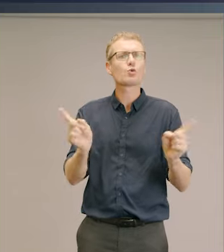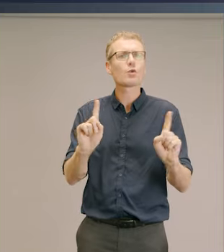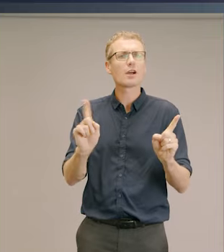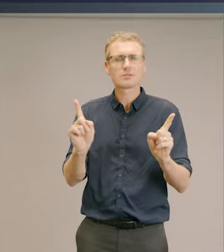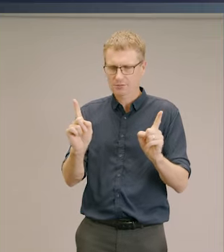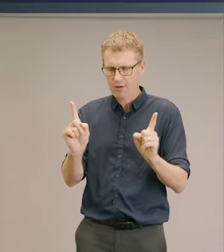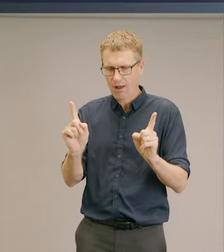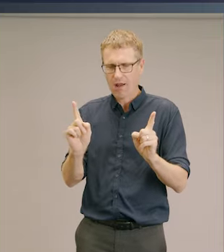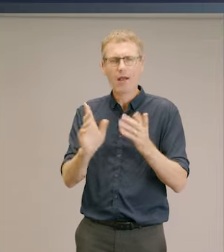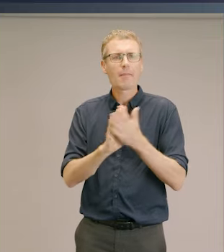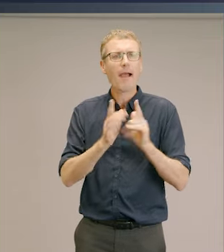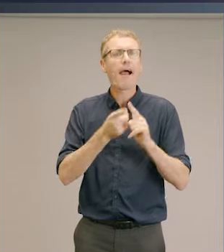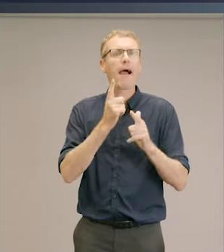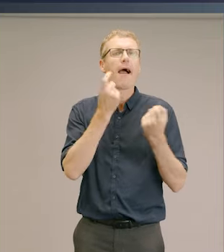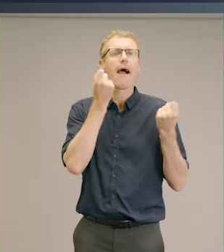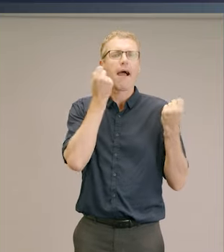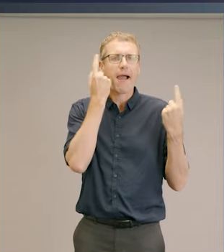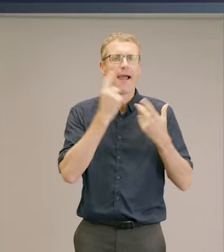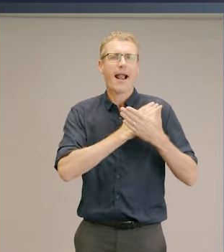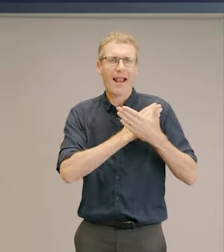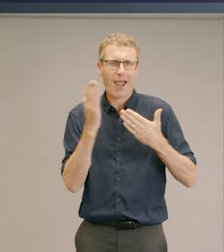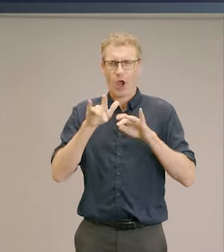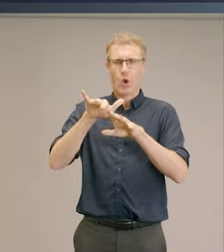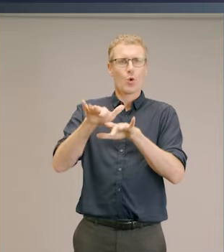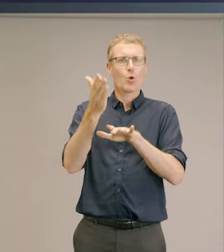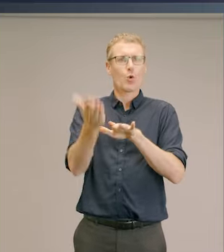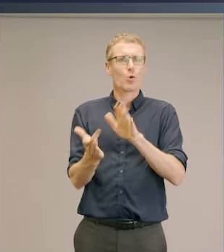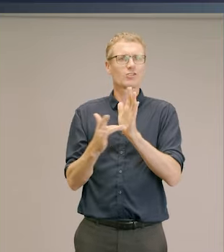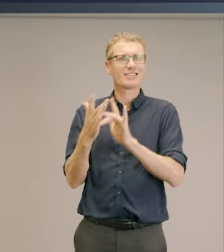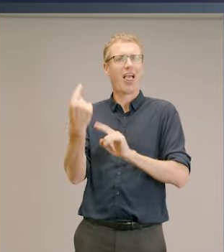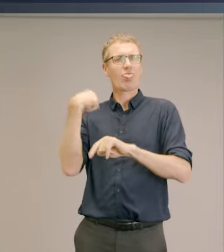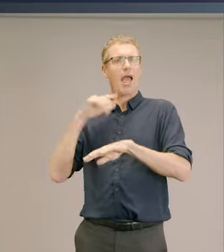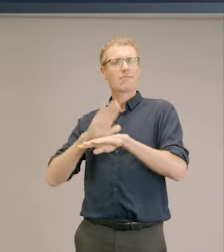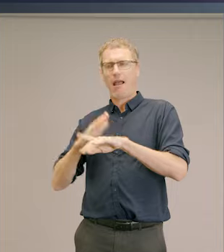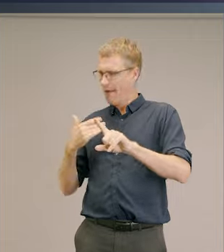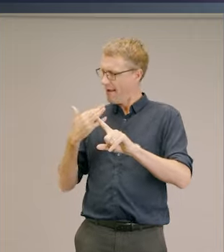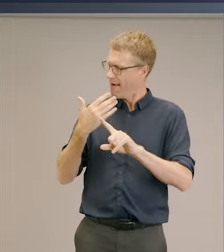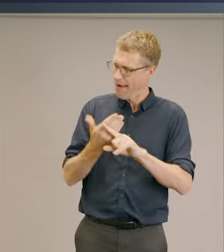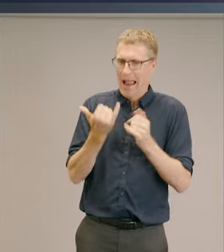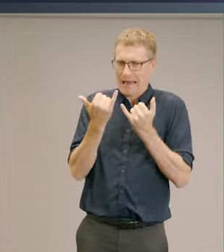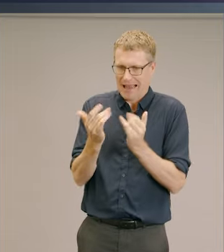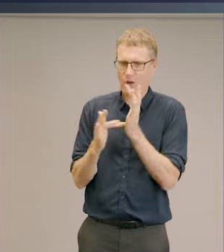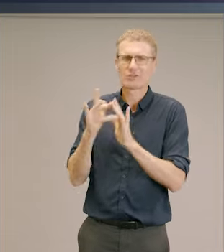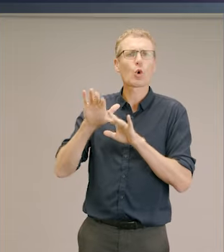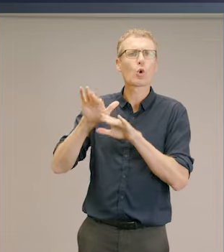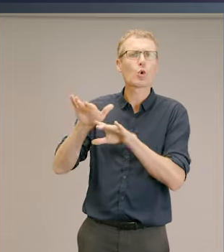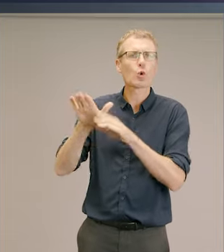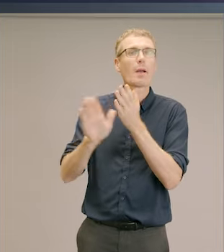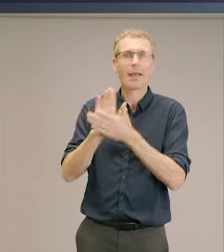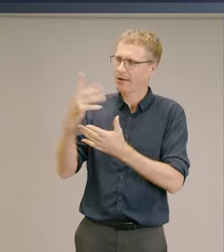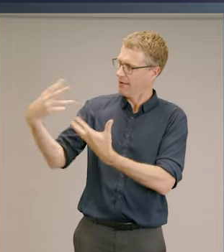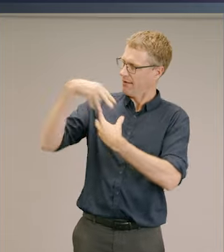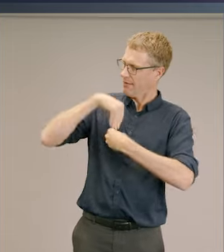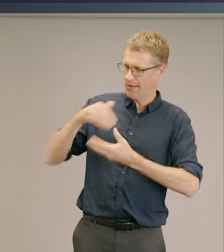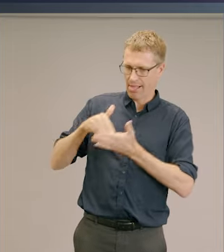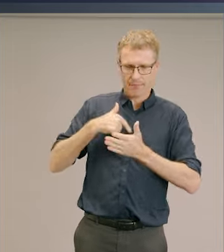of Jesus, so that we can really understand who Jesus was and is, and we can live out of